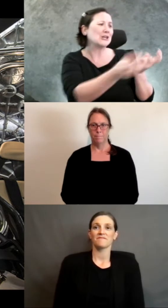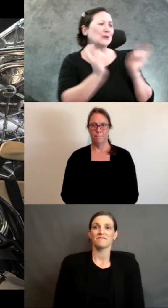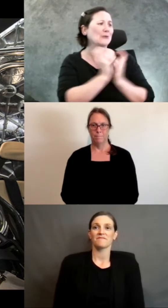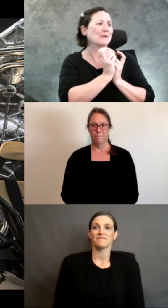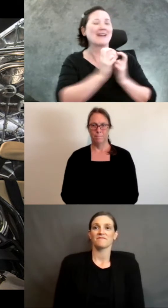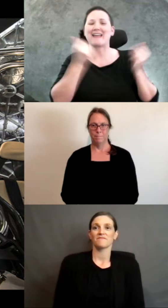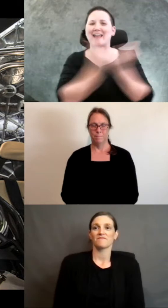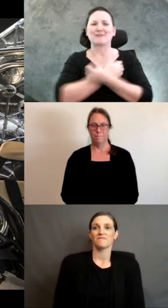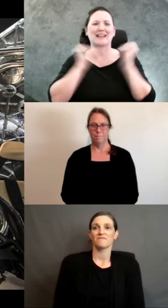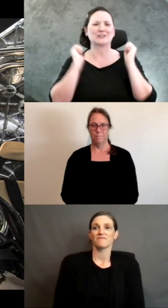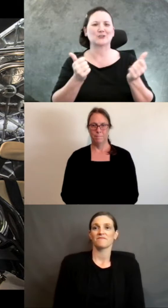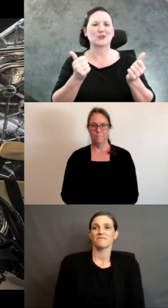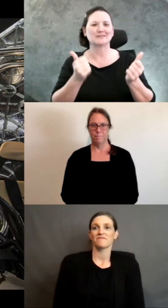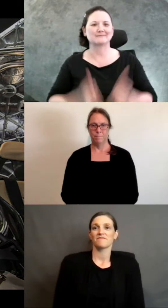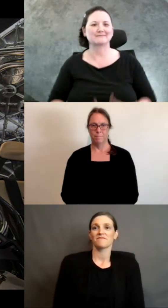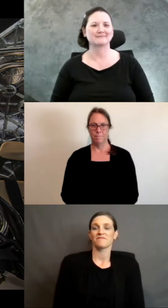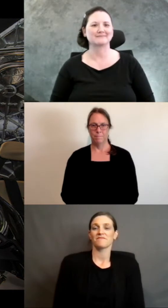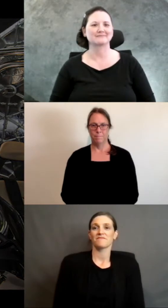go.